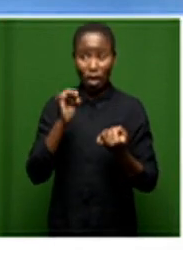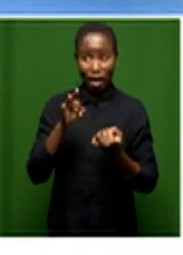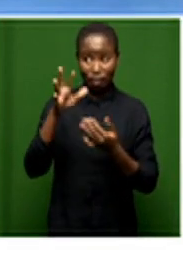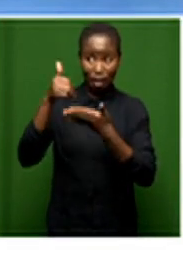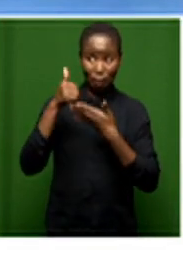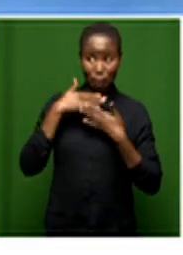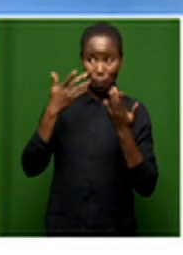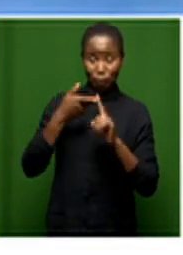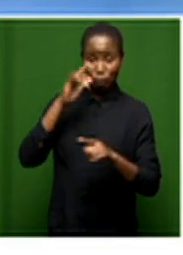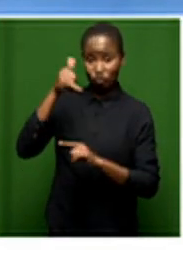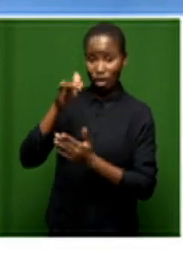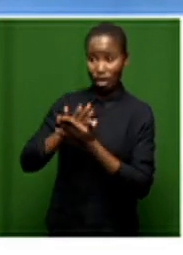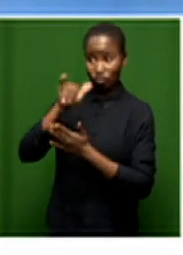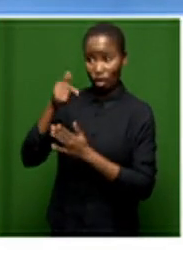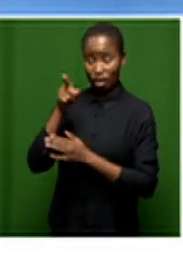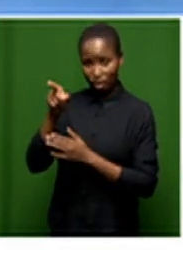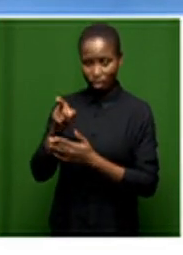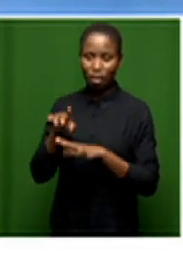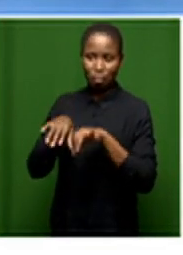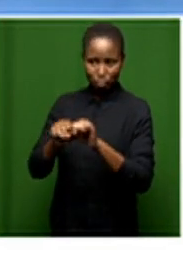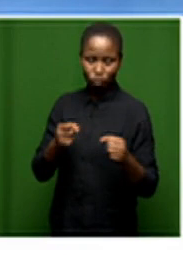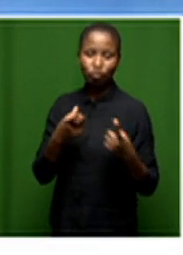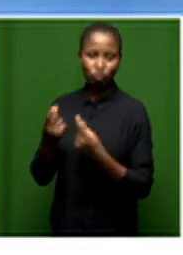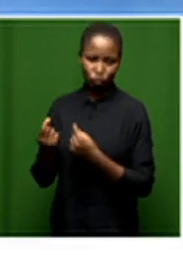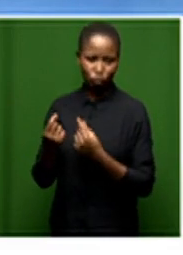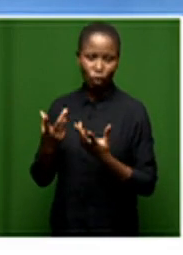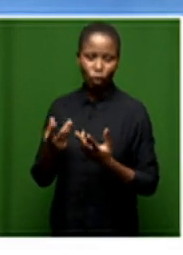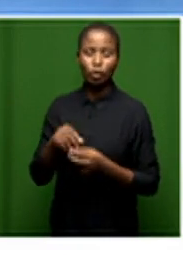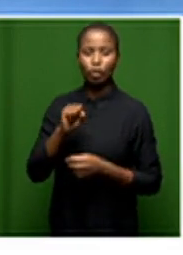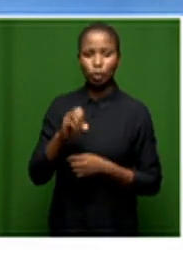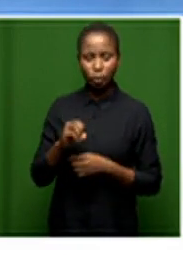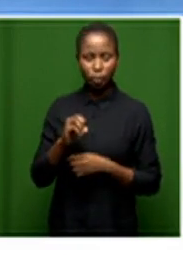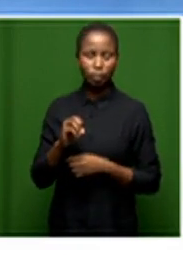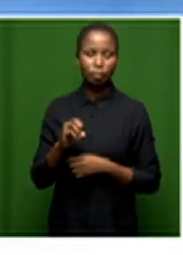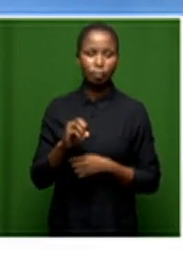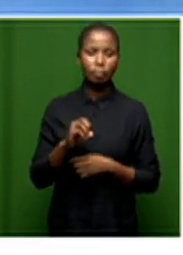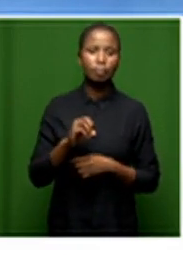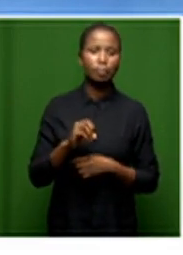J&J with Operation Warp Speed and BARDA. And so we were definitely the beneficiaries of